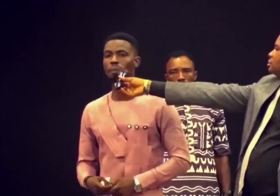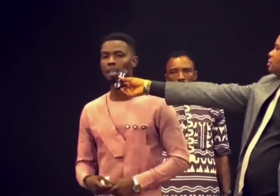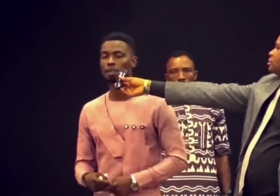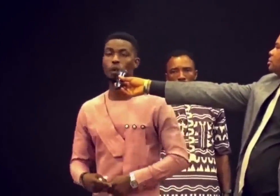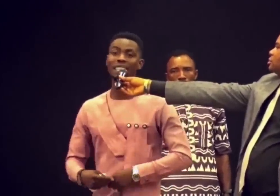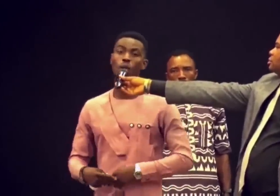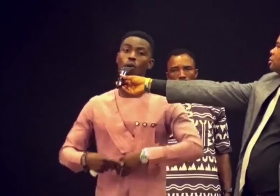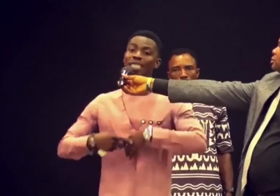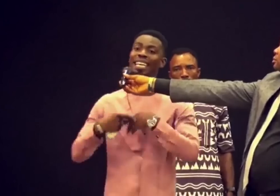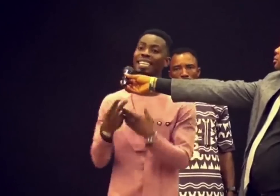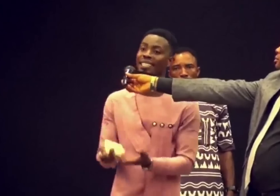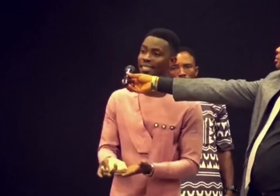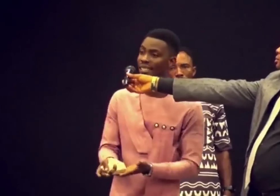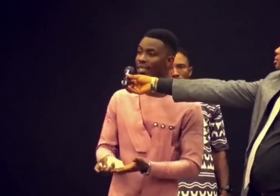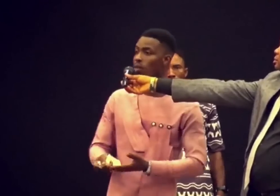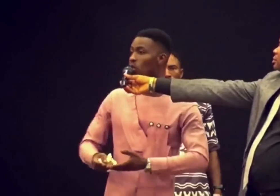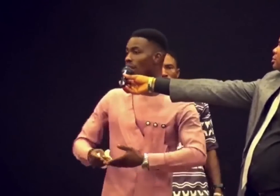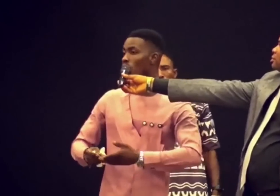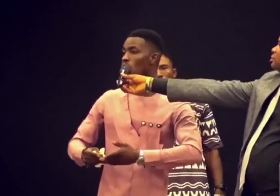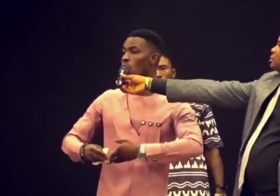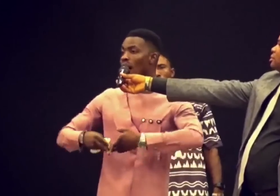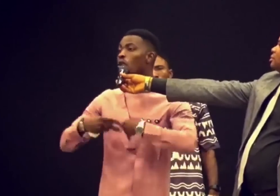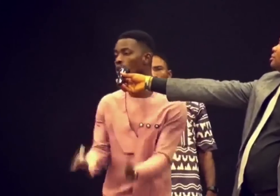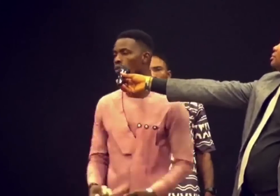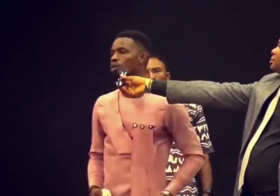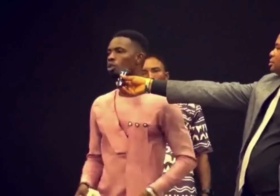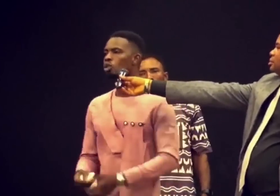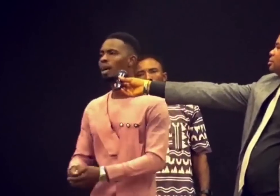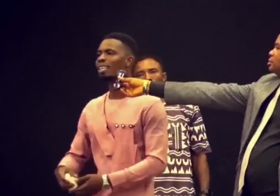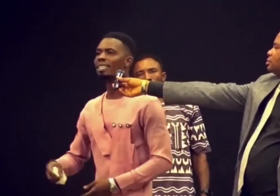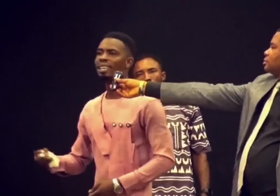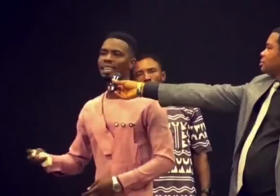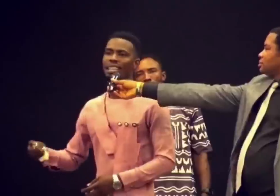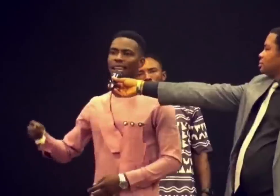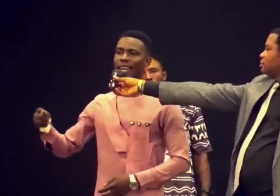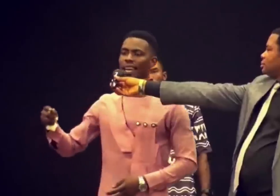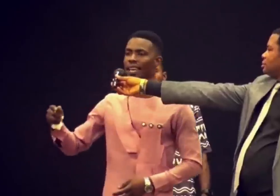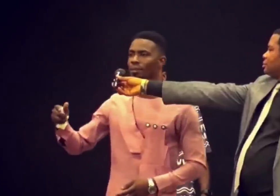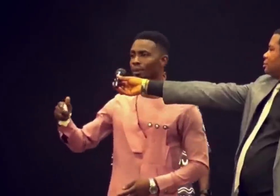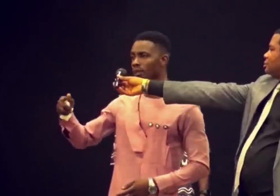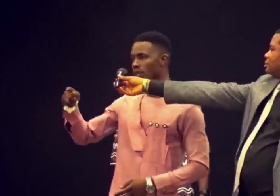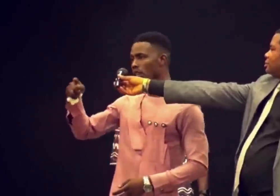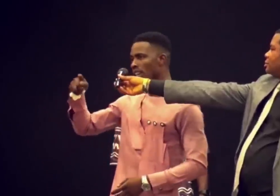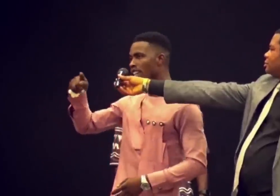ja ma pada se ko wa ni ohun jaye ekiti ri pe ko ja pe ohun a lo so ba ye de it